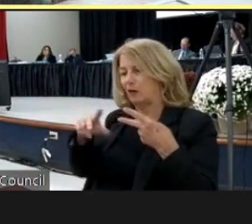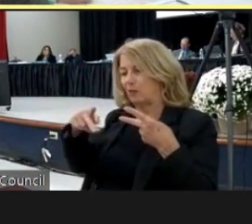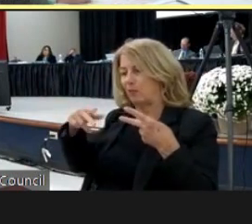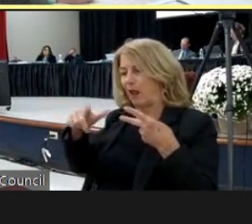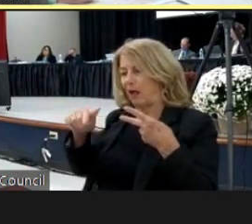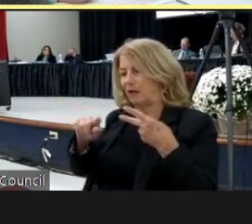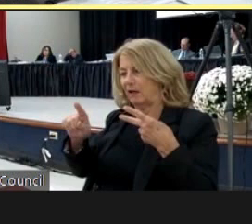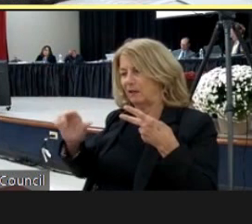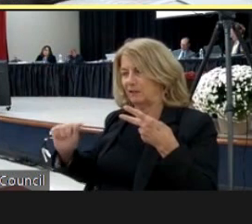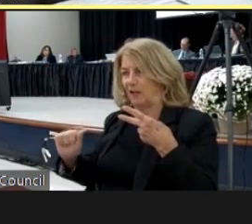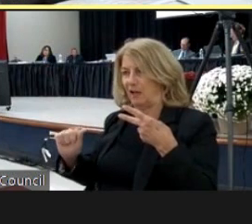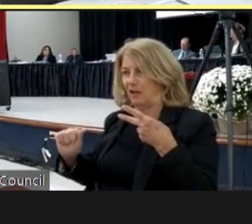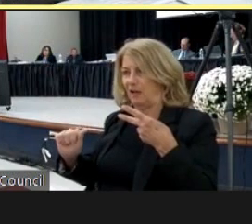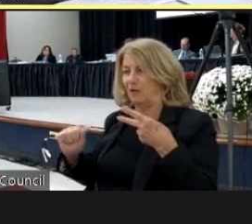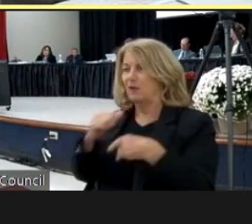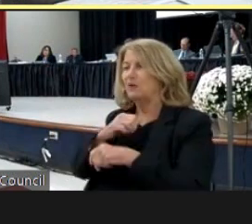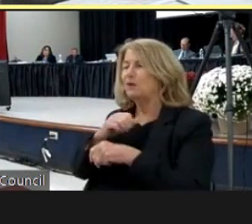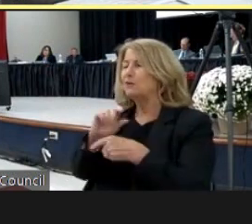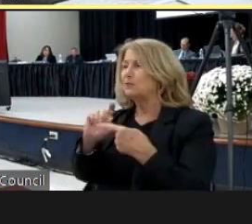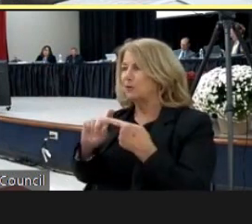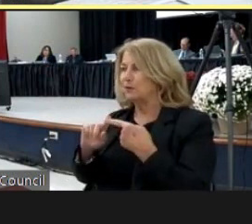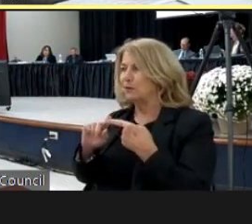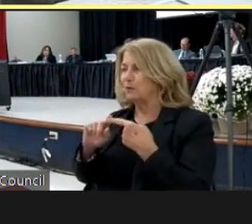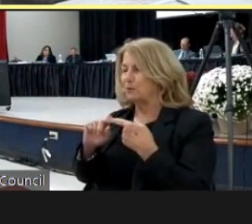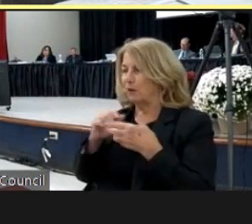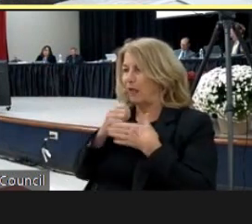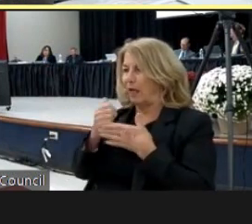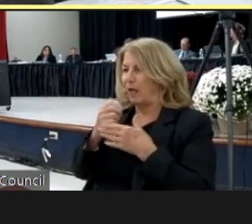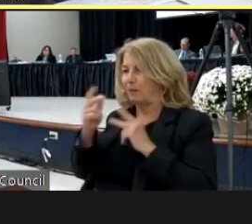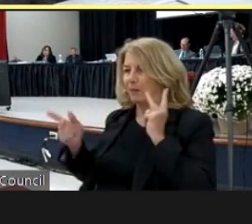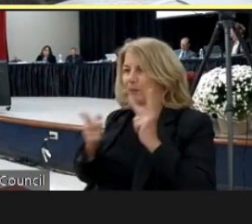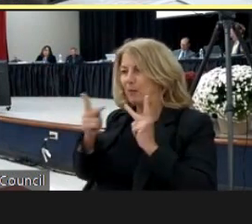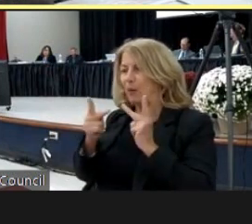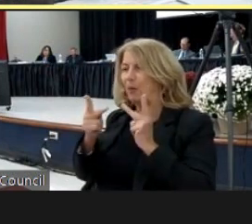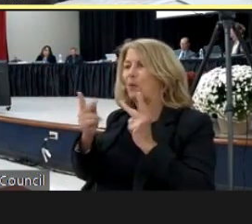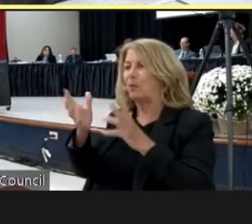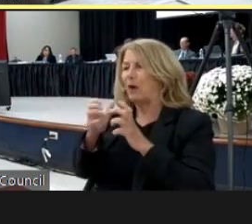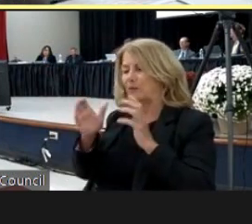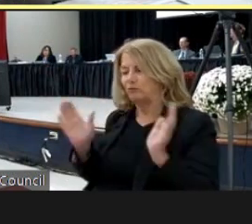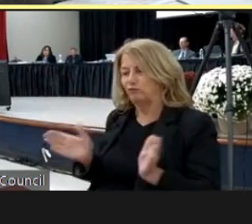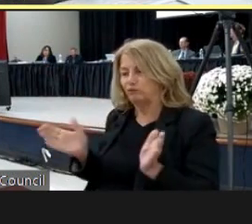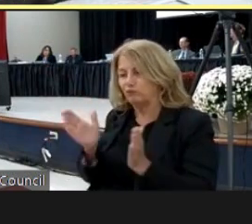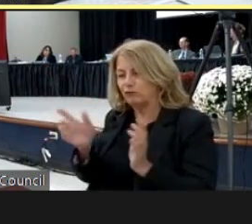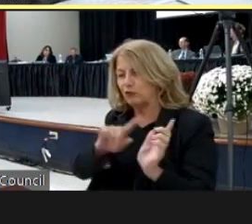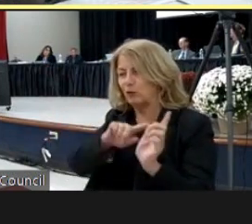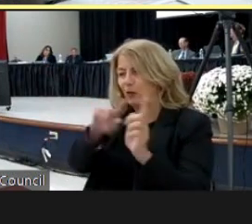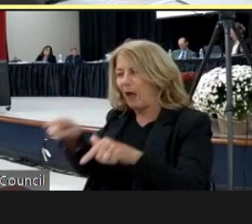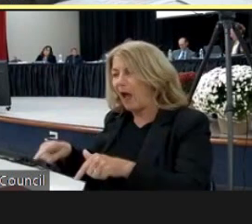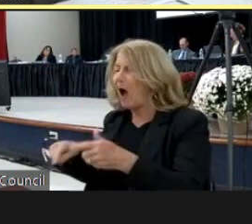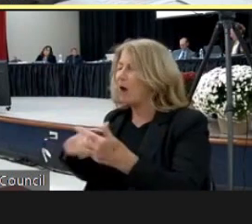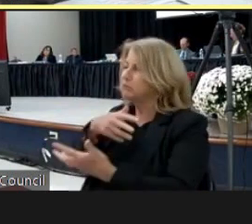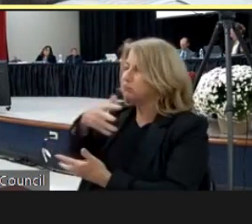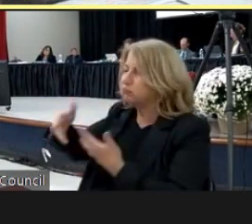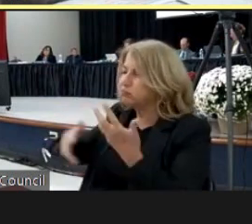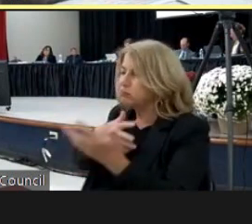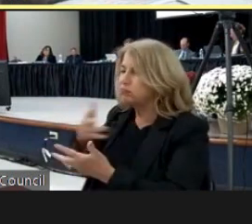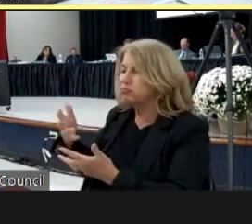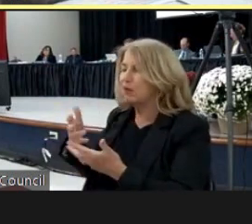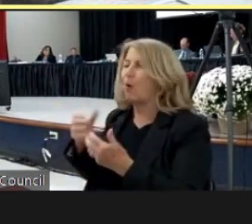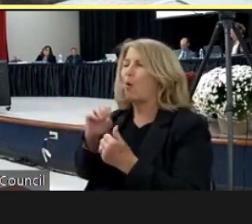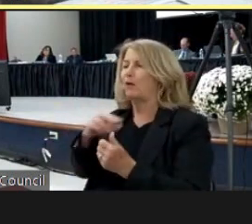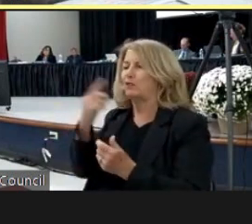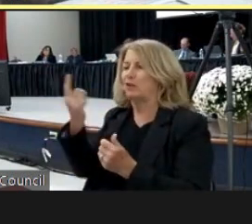activity space that brings people down there to hang out, to watch basketball games, to a concert, or just come out on a Friday